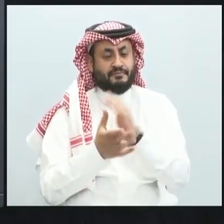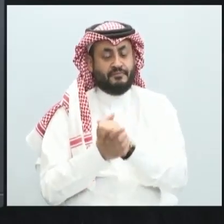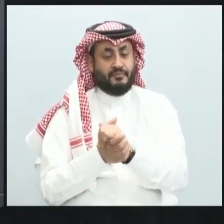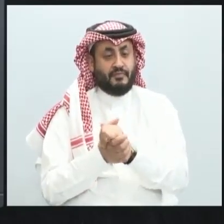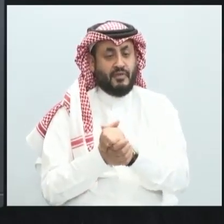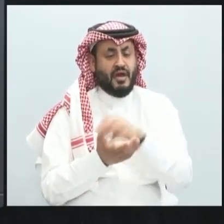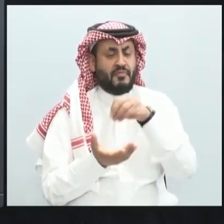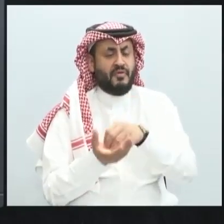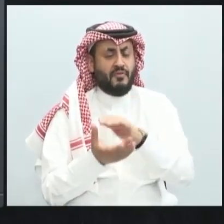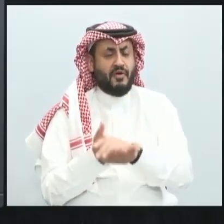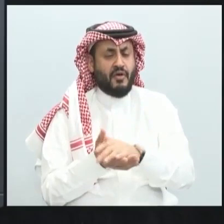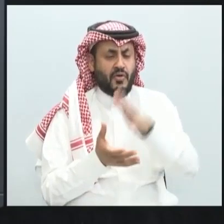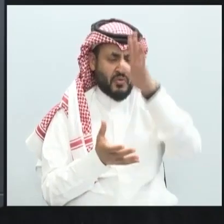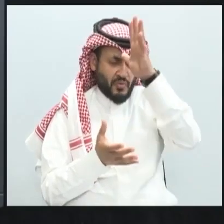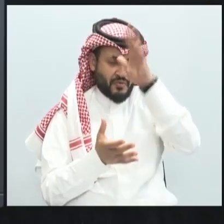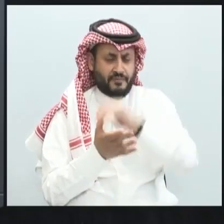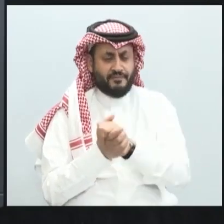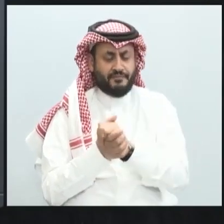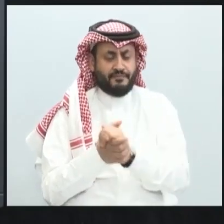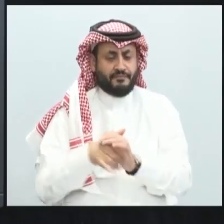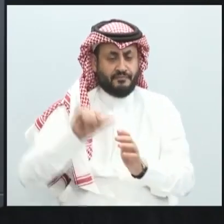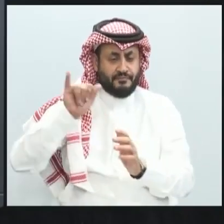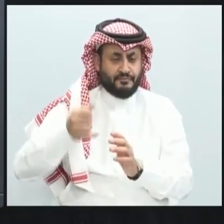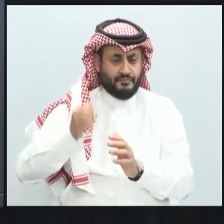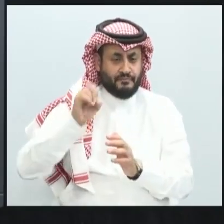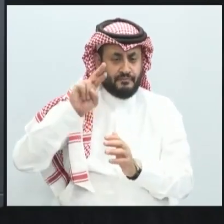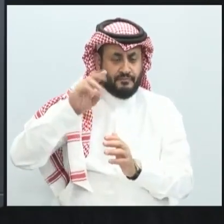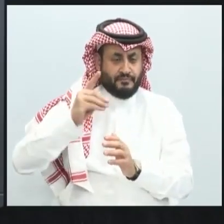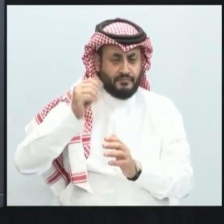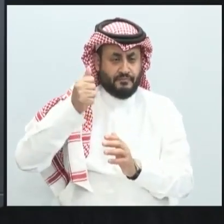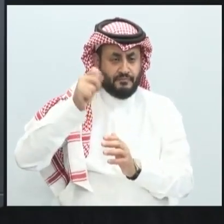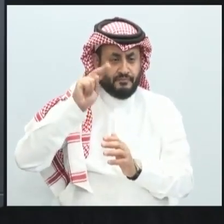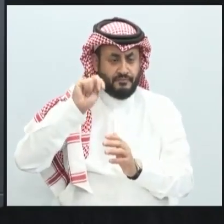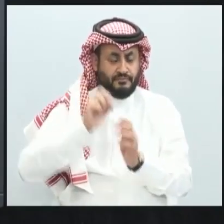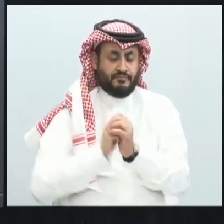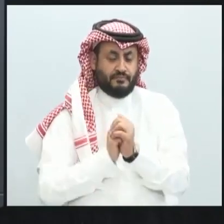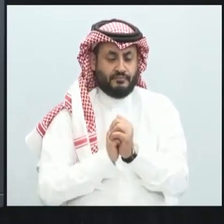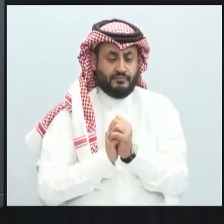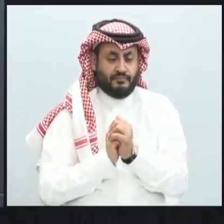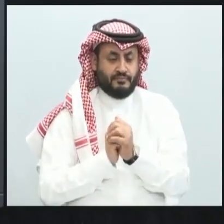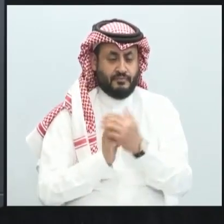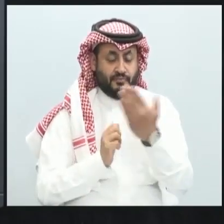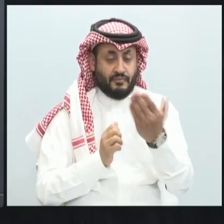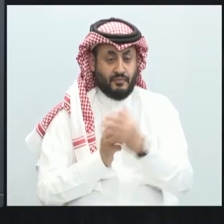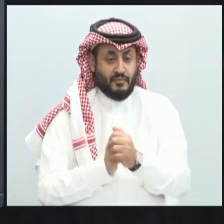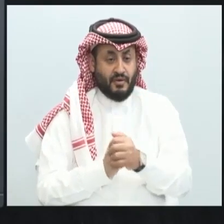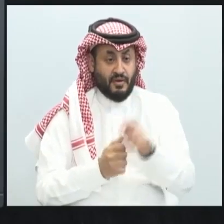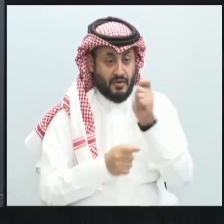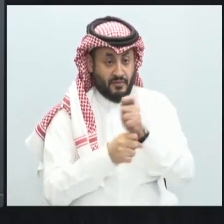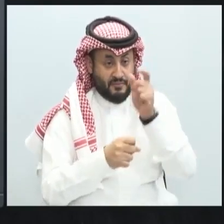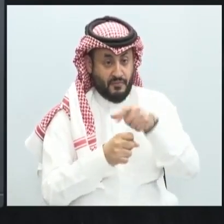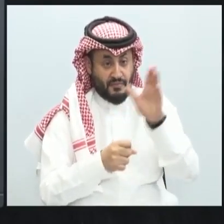that we can find in wum in Jordan so here another subject pronouns we can